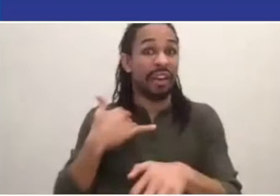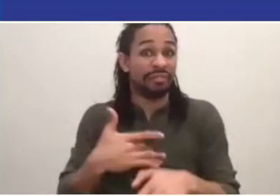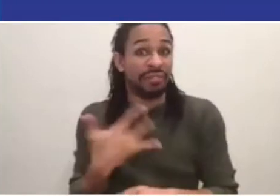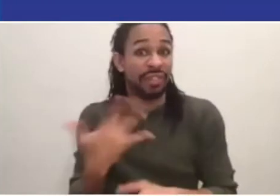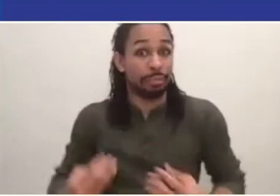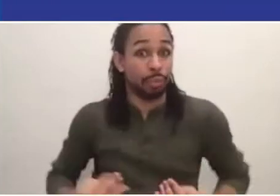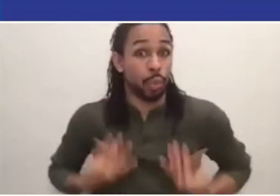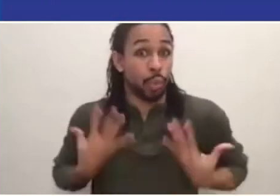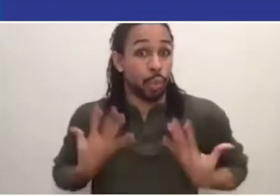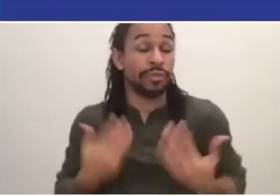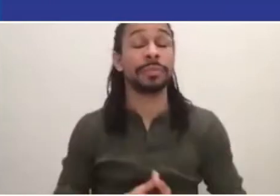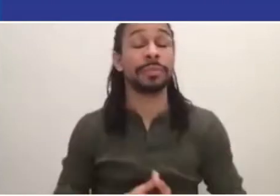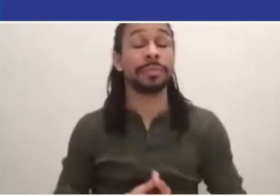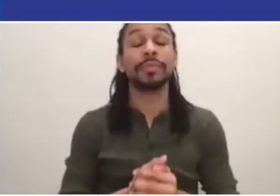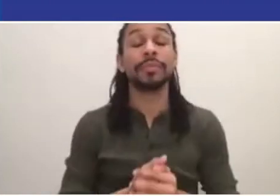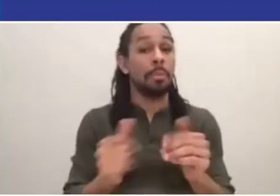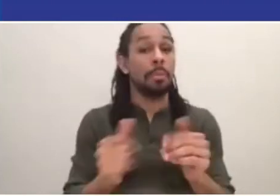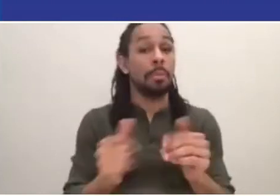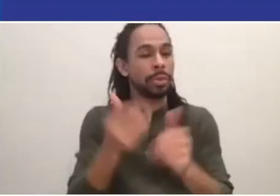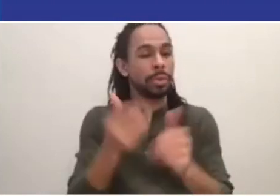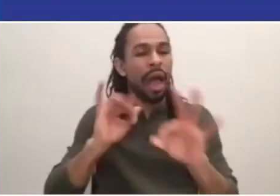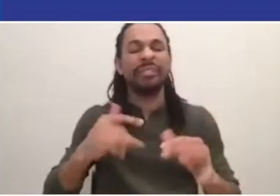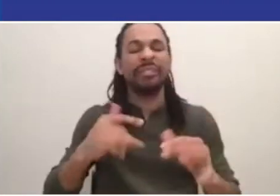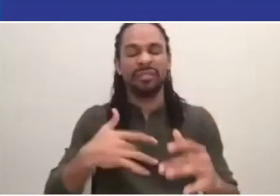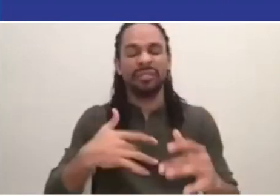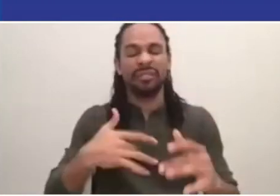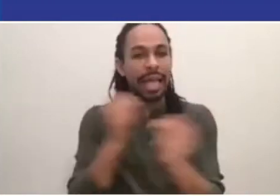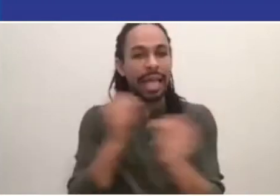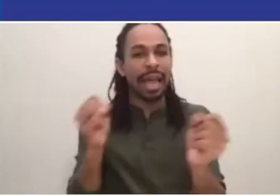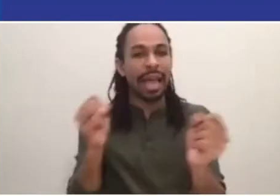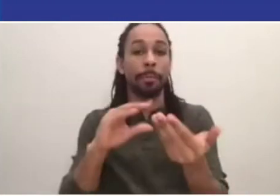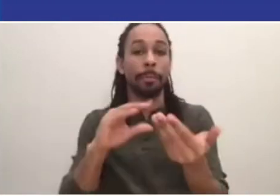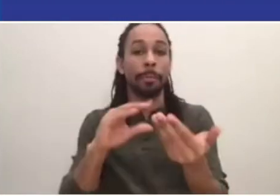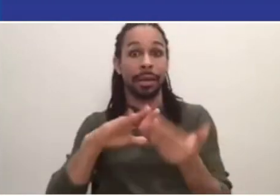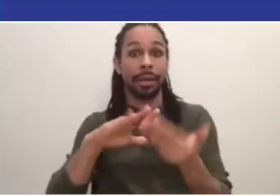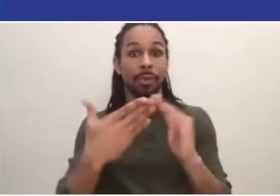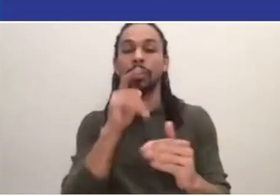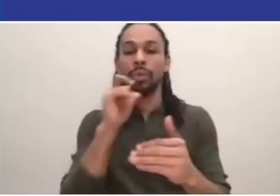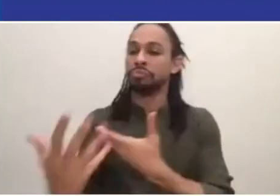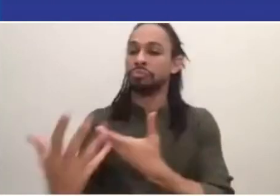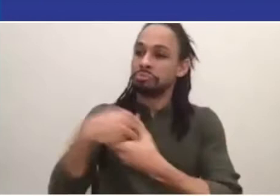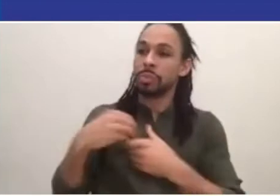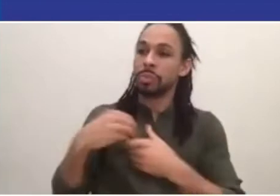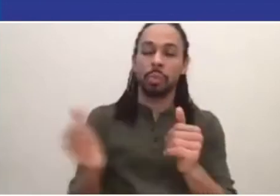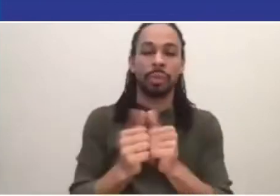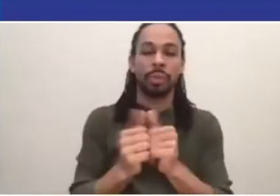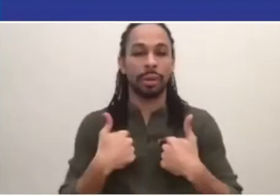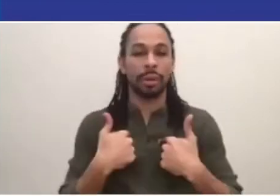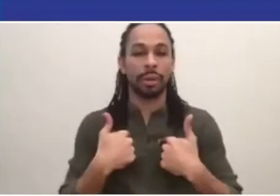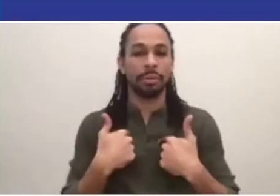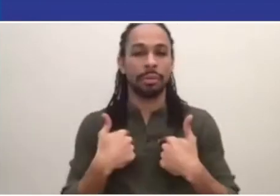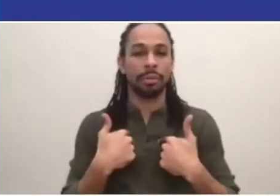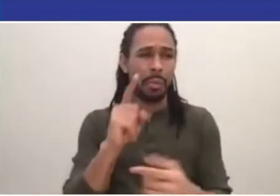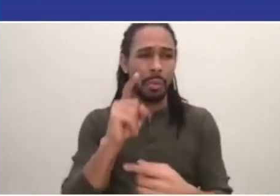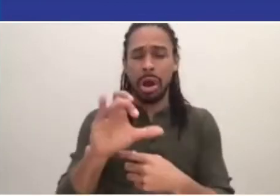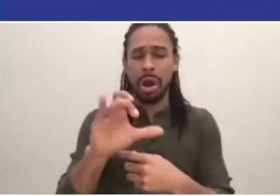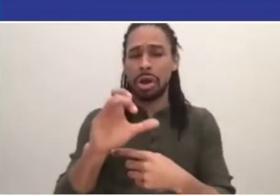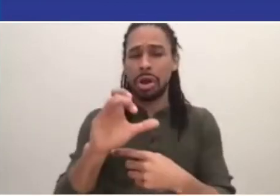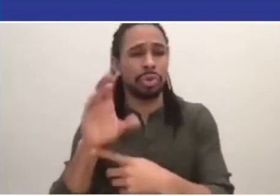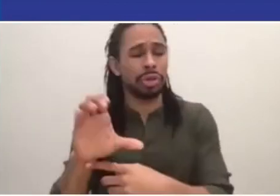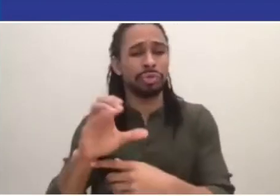I felt the safety of a community that's in it with me. Hundreds of bodies moving, not in